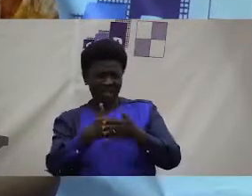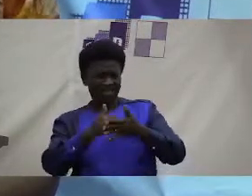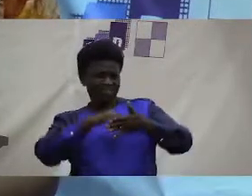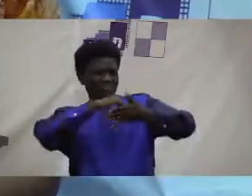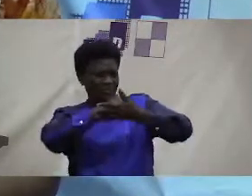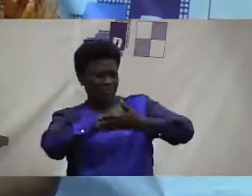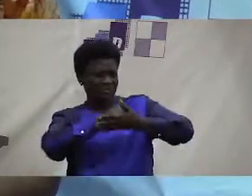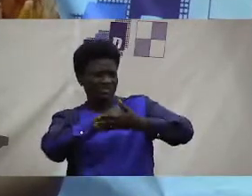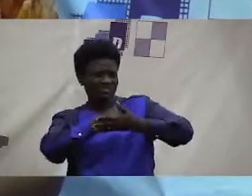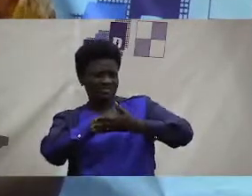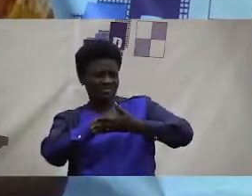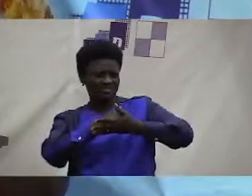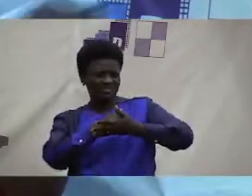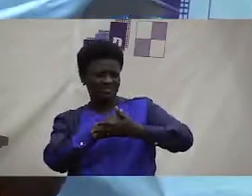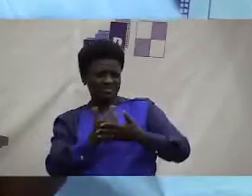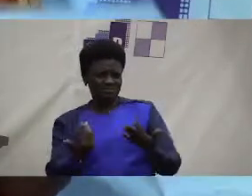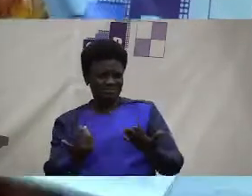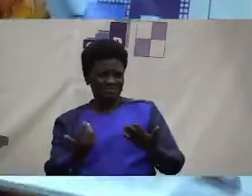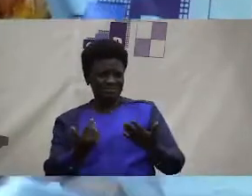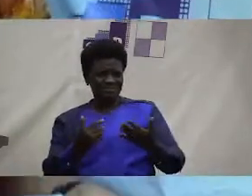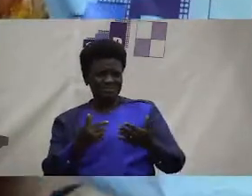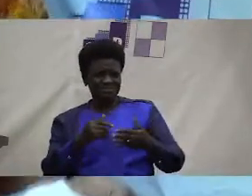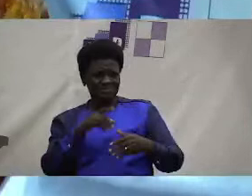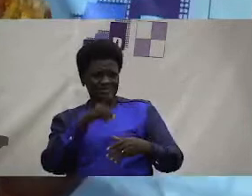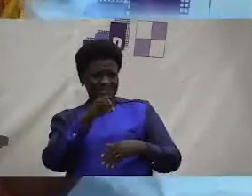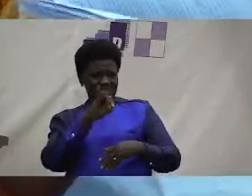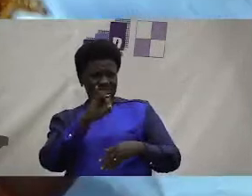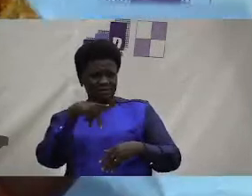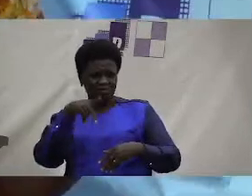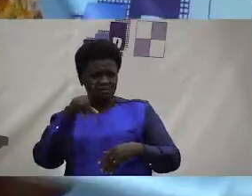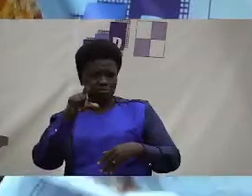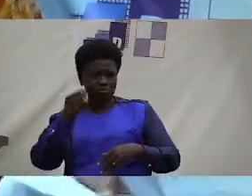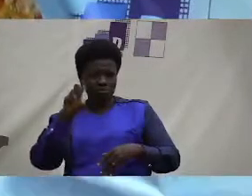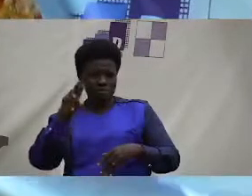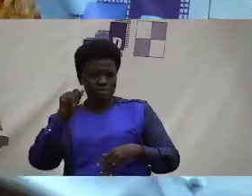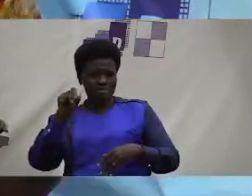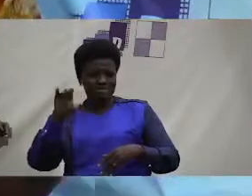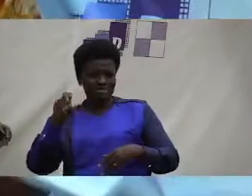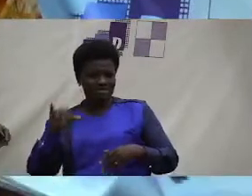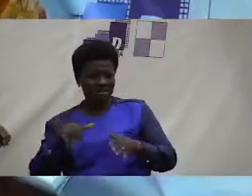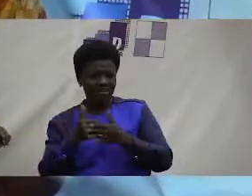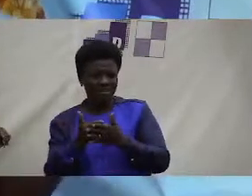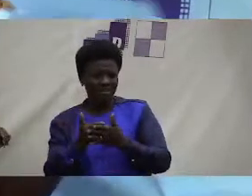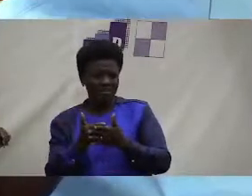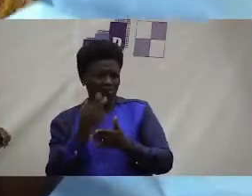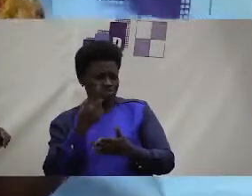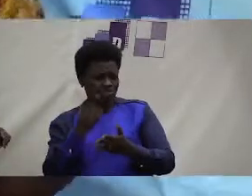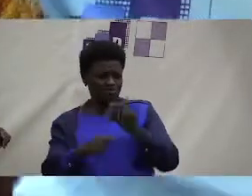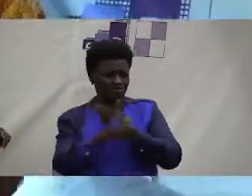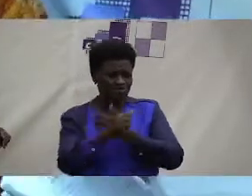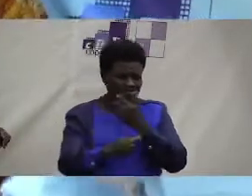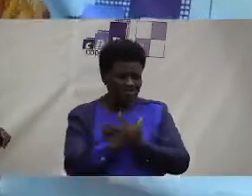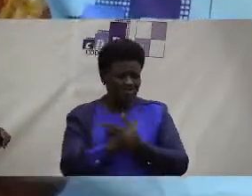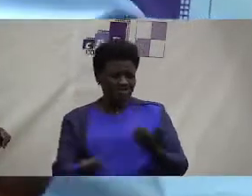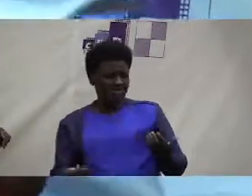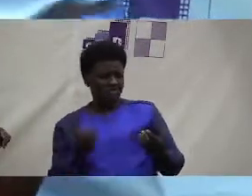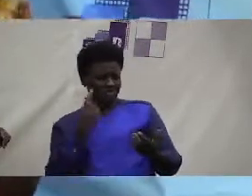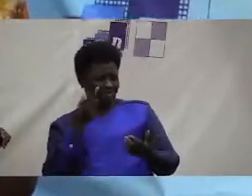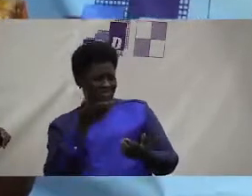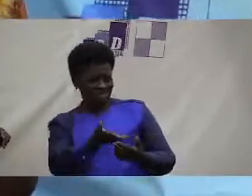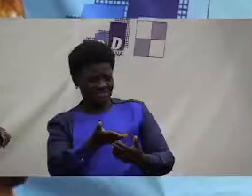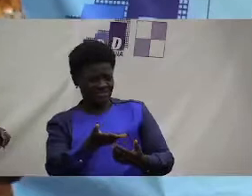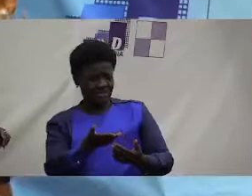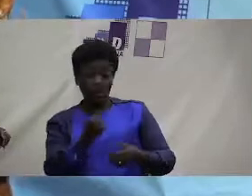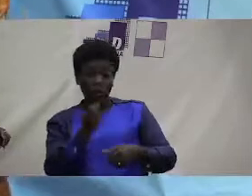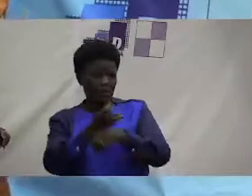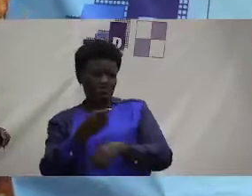these diplomacy? We see the threat. We see the fragility. While I was talking about the Sahel, but already